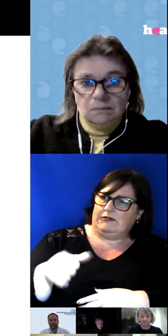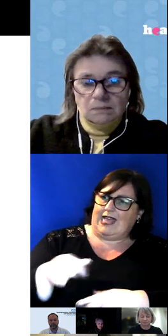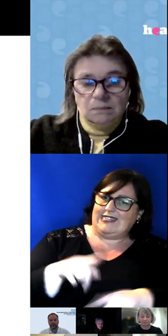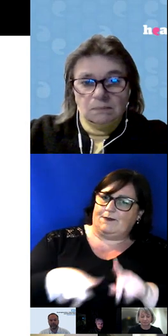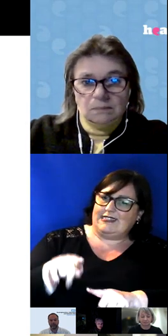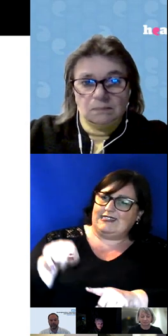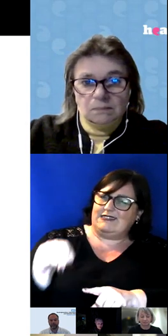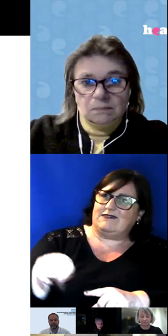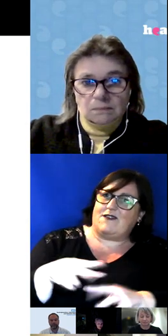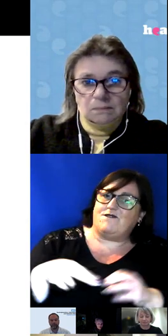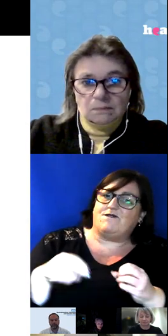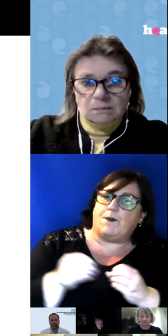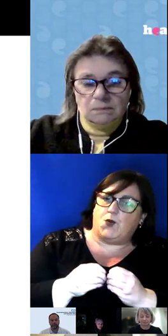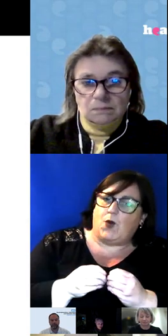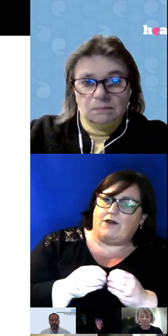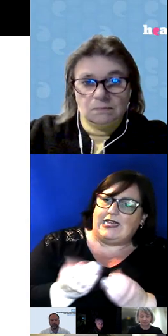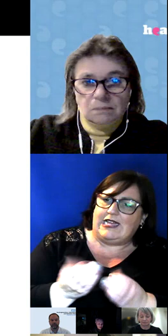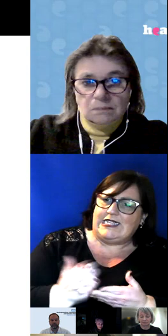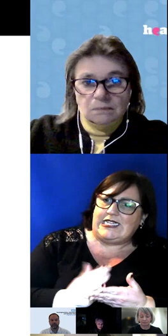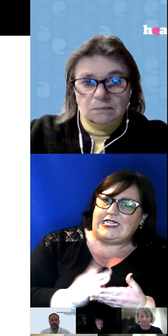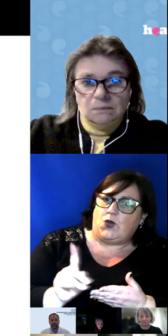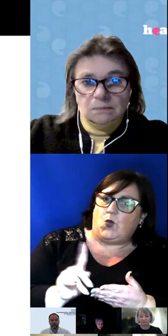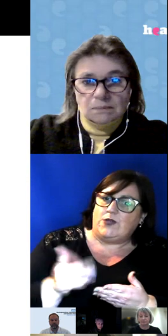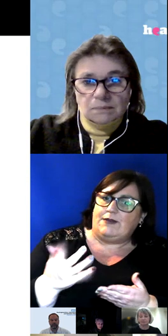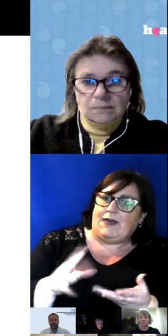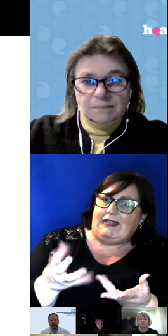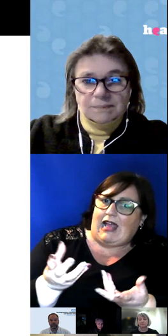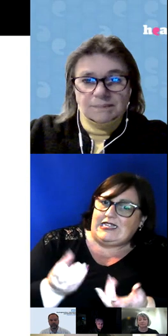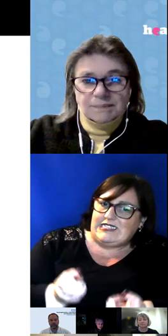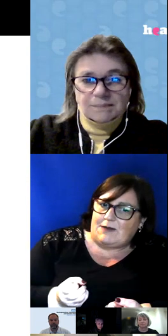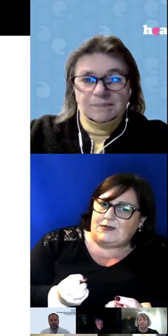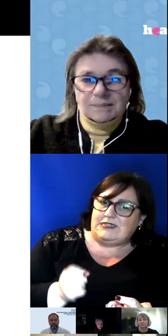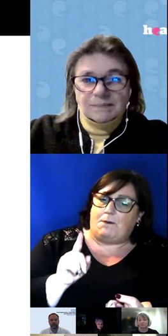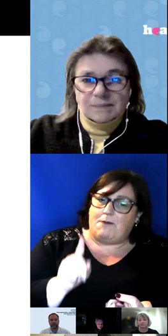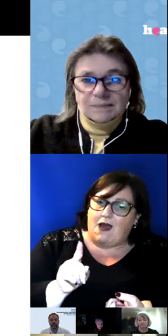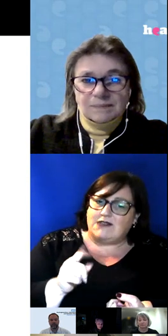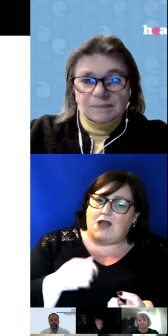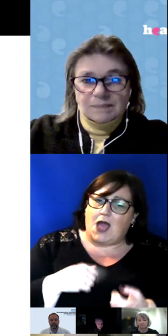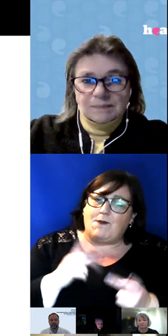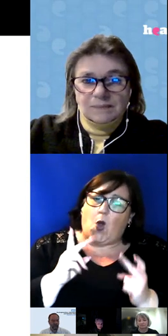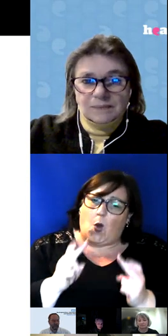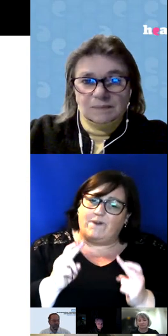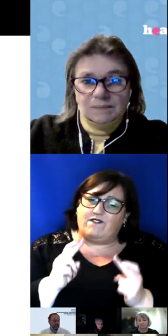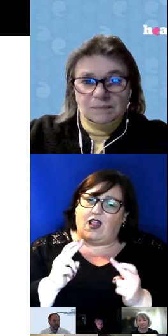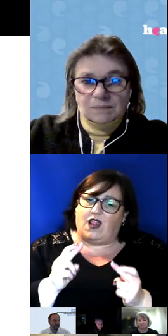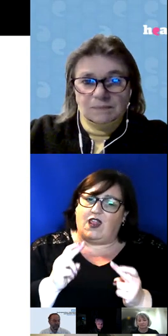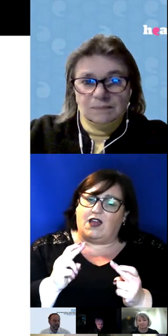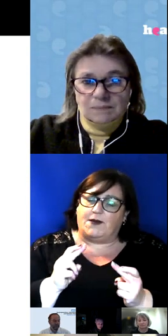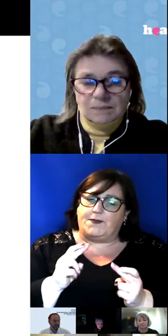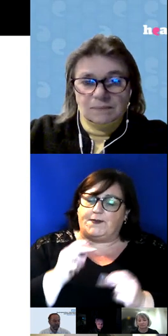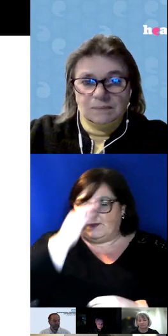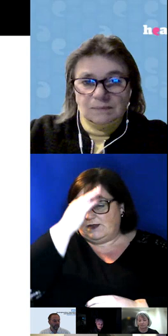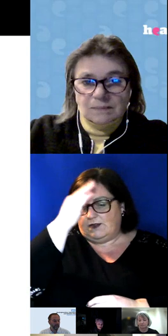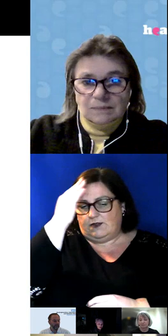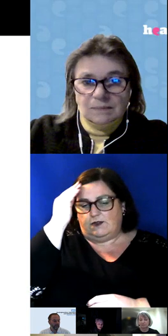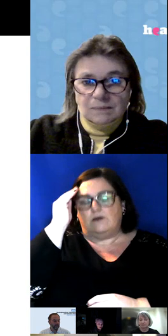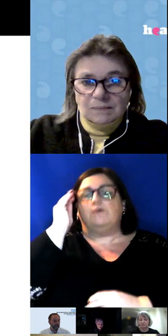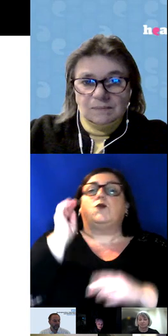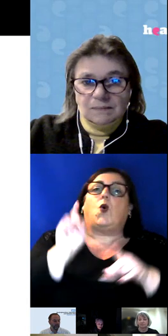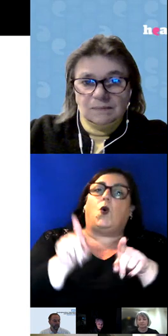But I am quite hopeful around that. The other thing just to